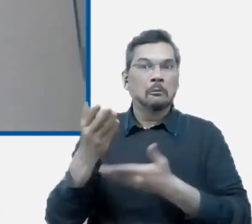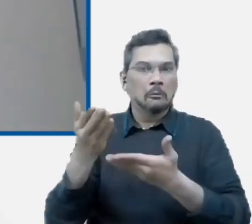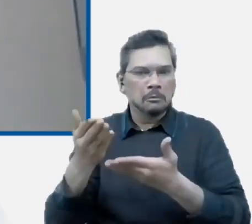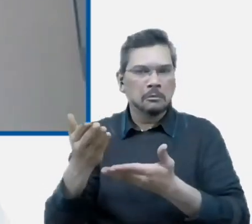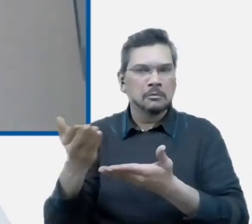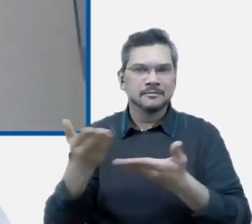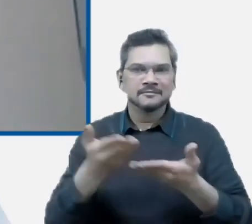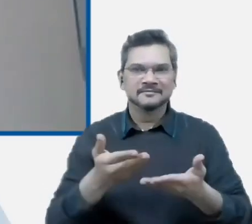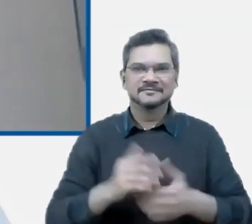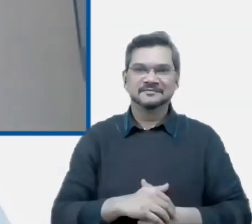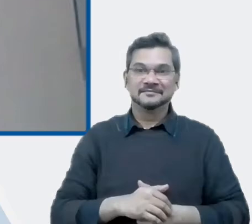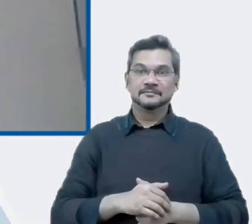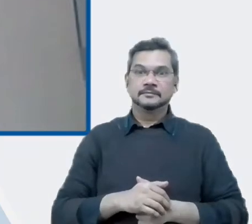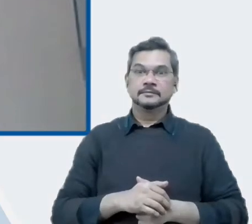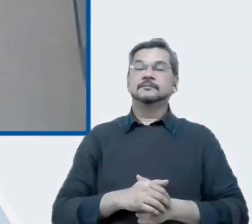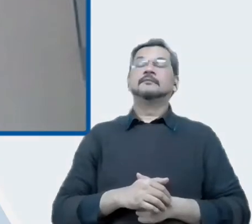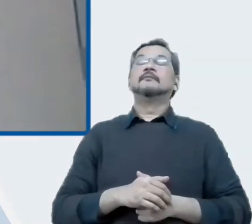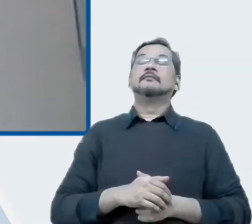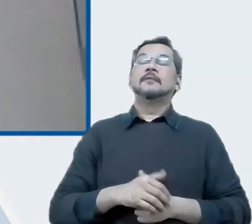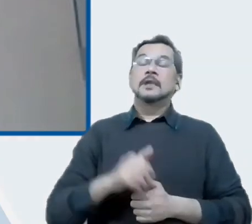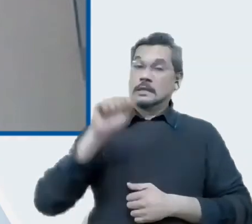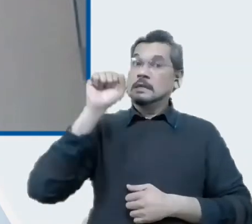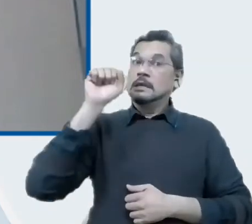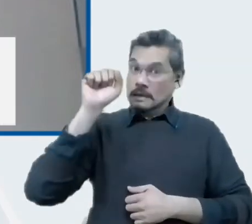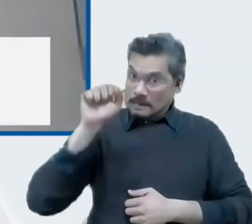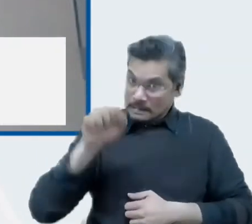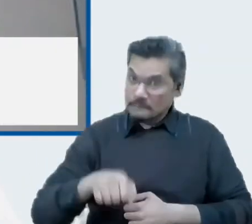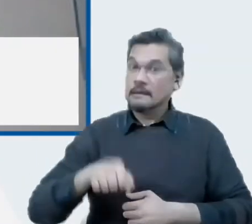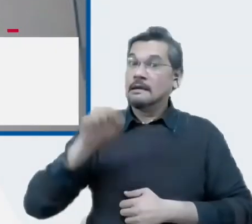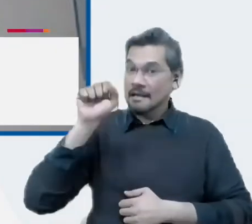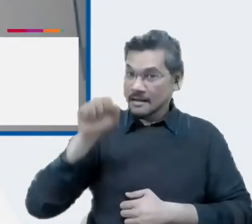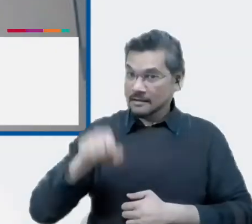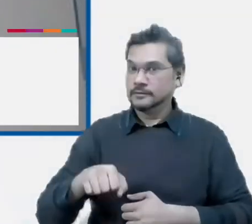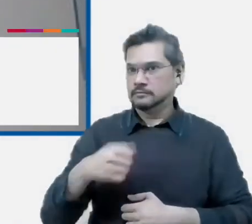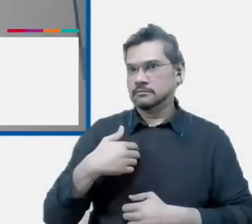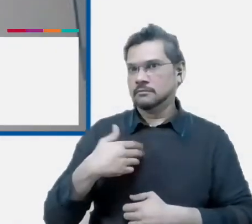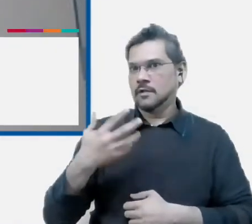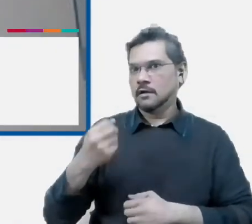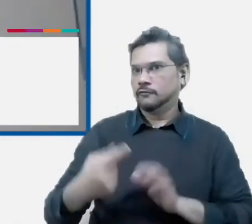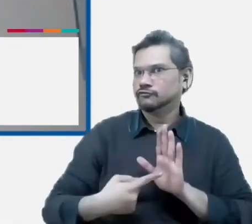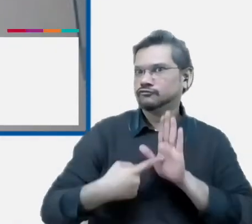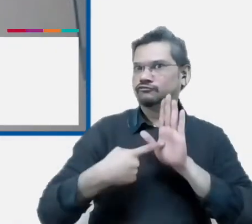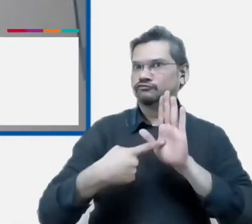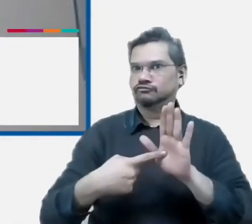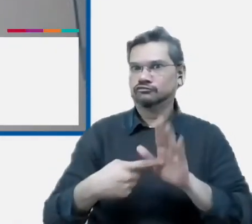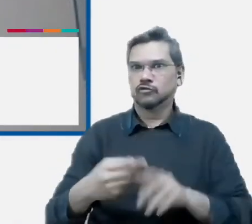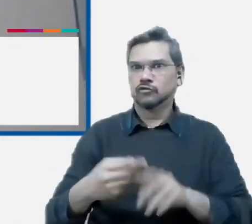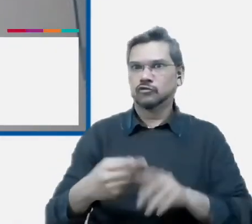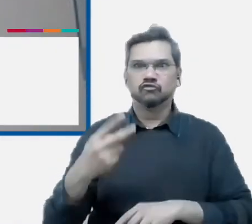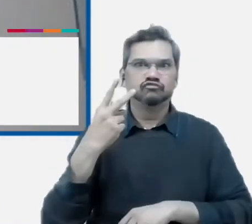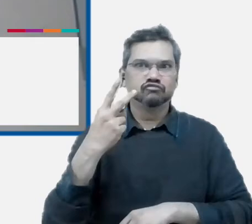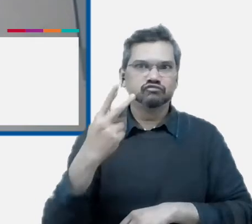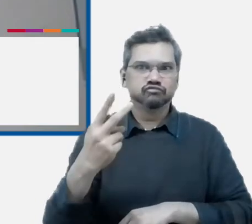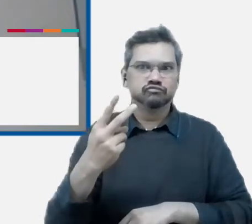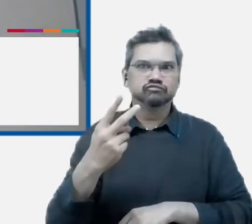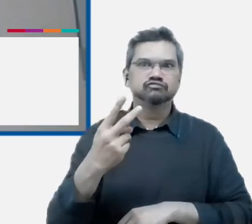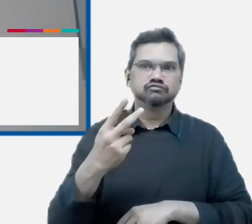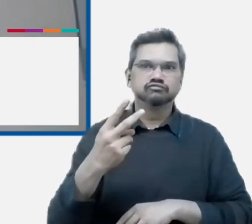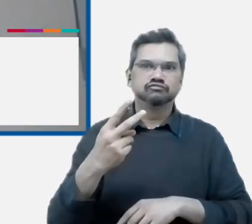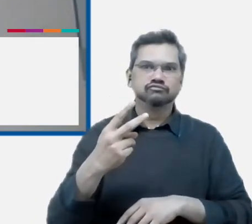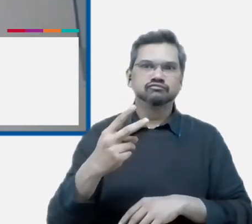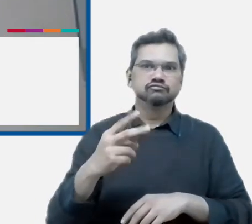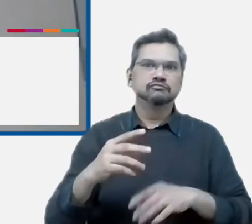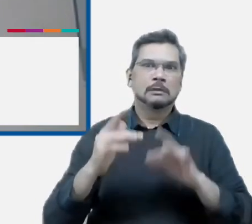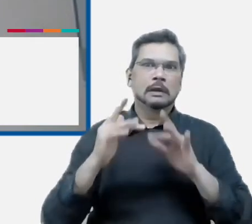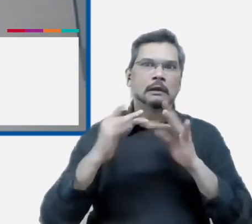Absolutely. So I'll put two websites into the chat here, which I hope can be copied across to the main chat. So